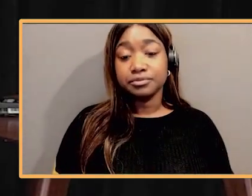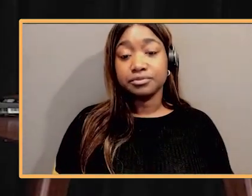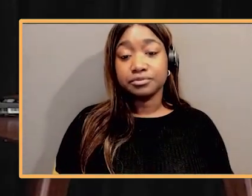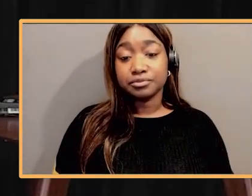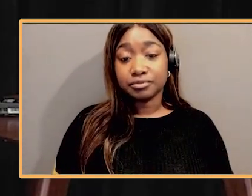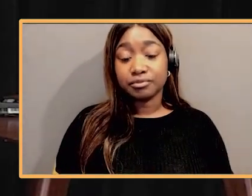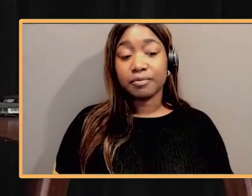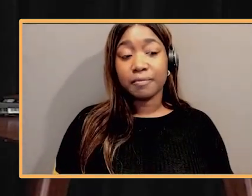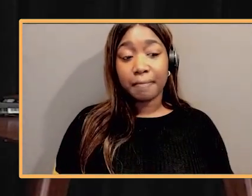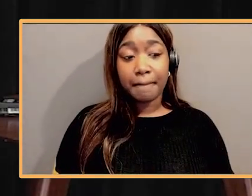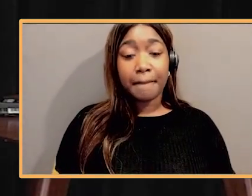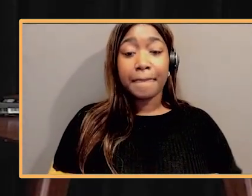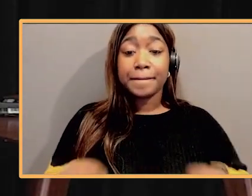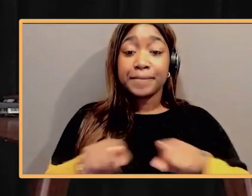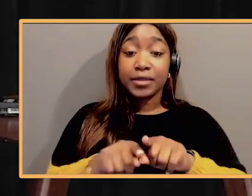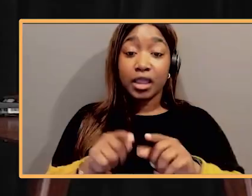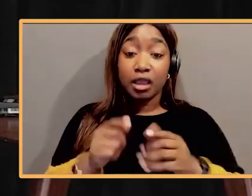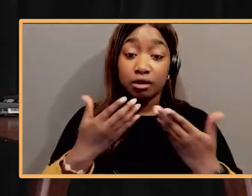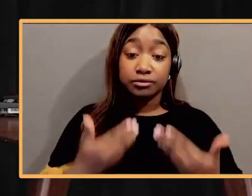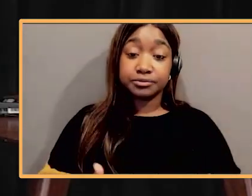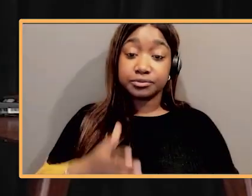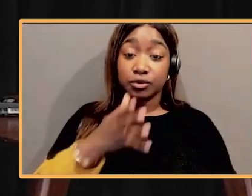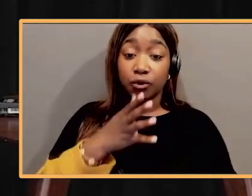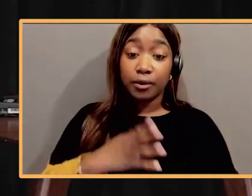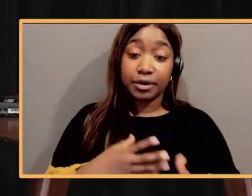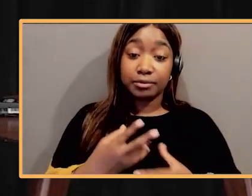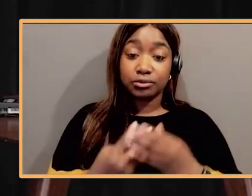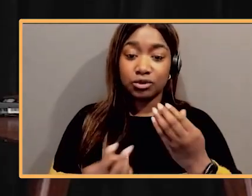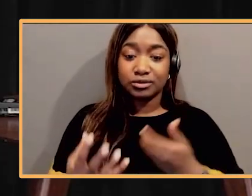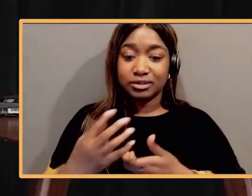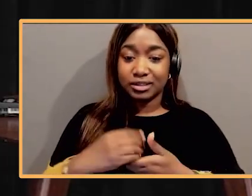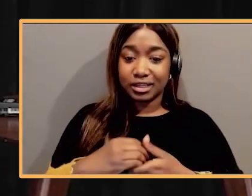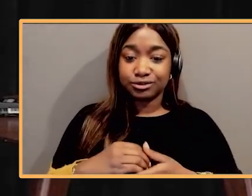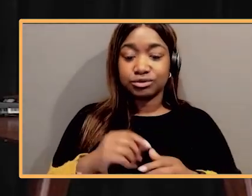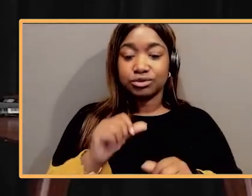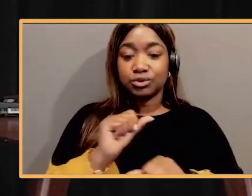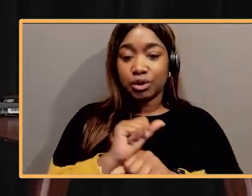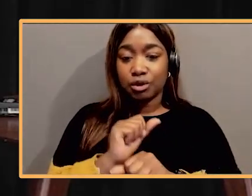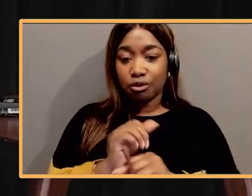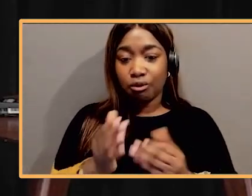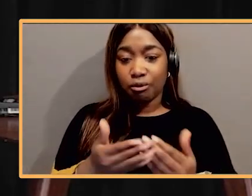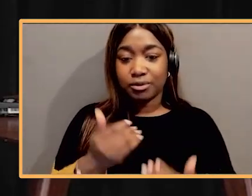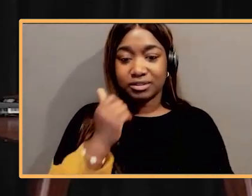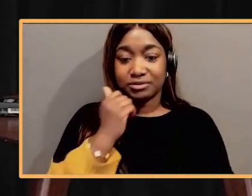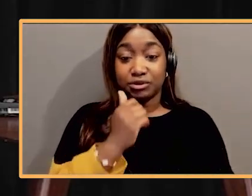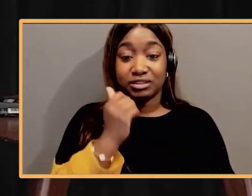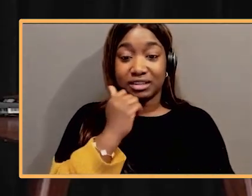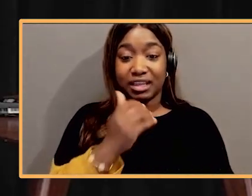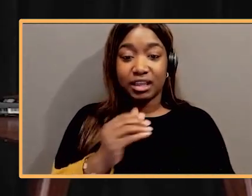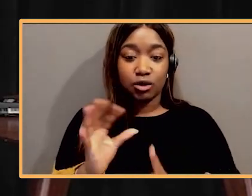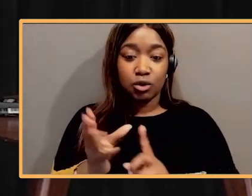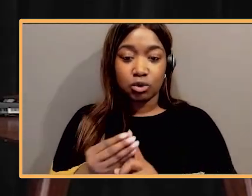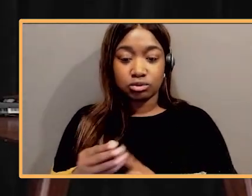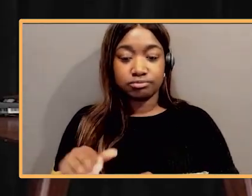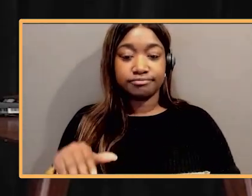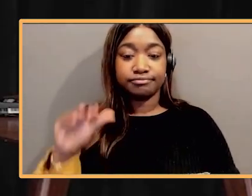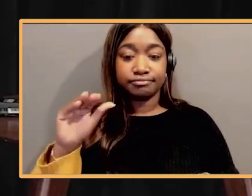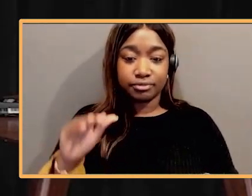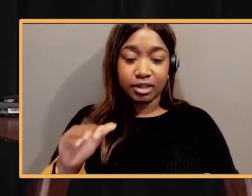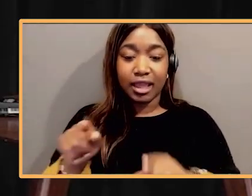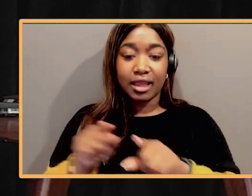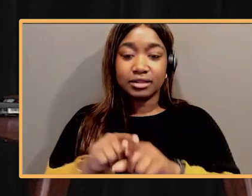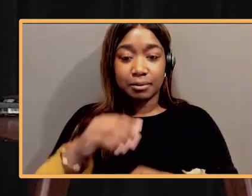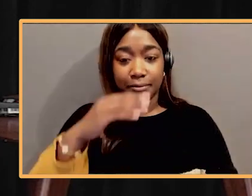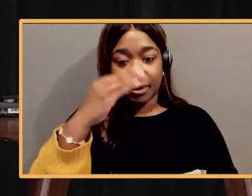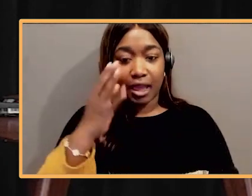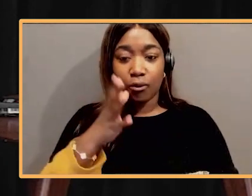woman who is both engaged in this work almost every day, and then being cultured as a Black woman in this society,